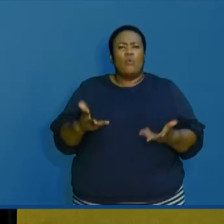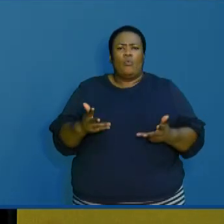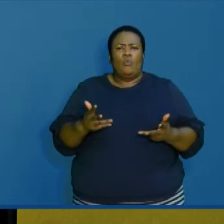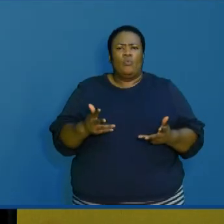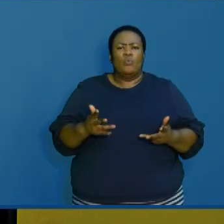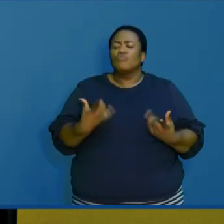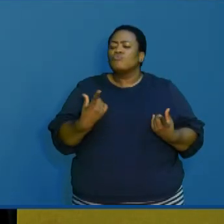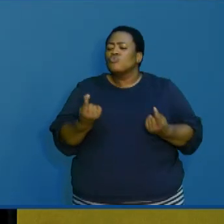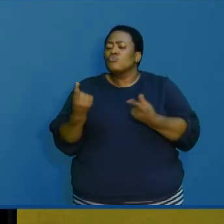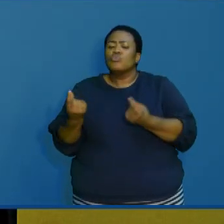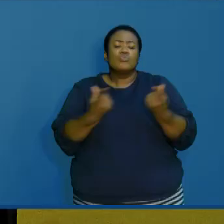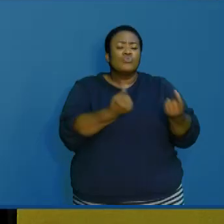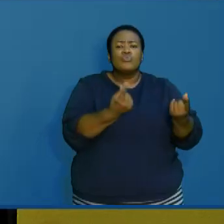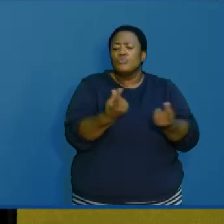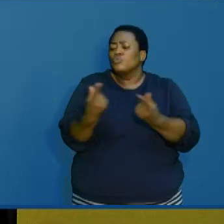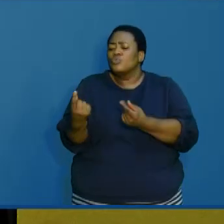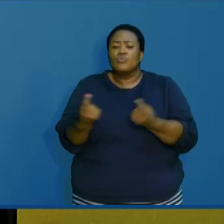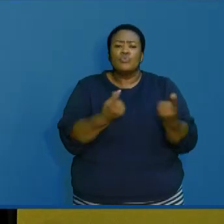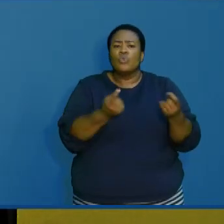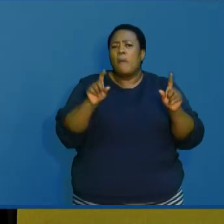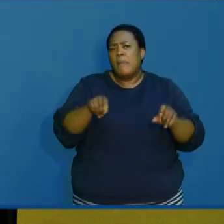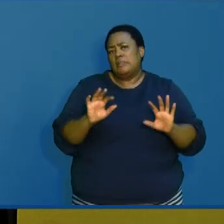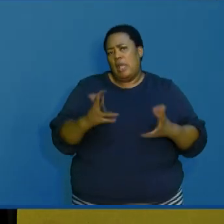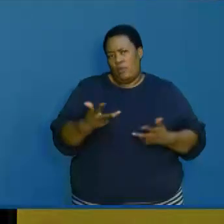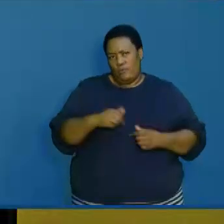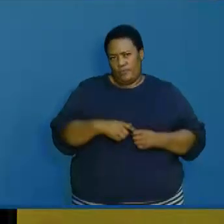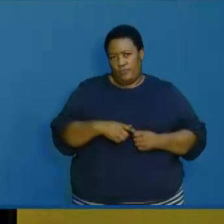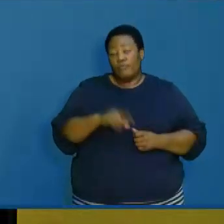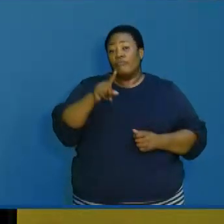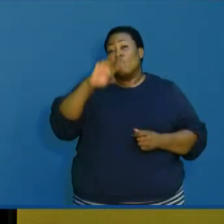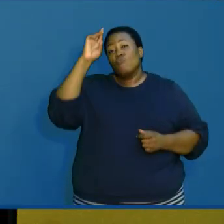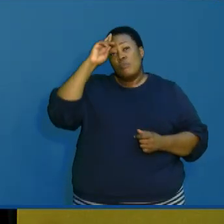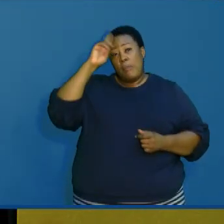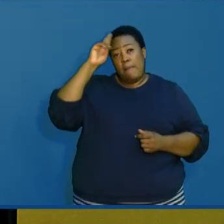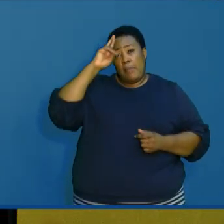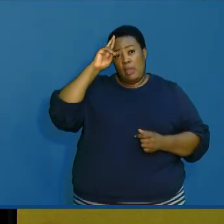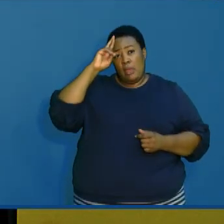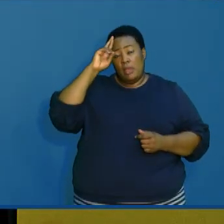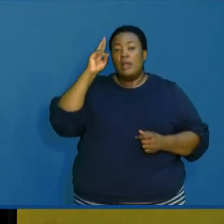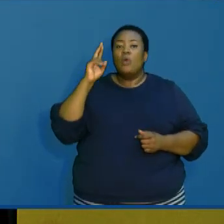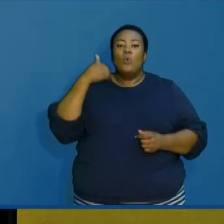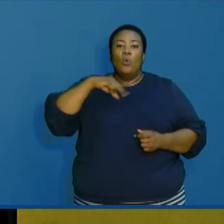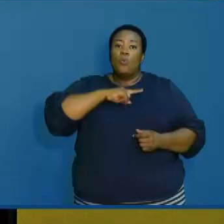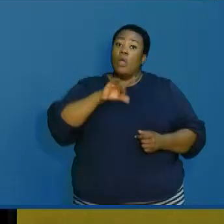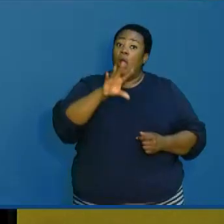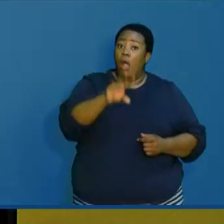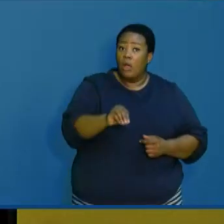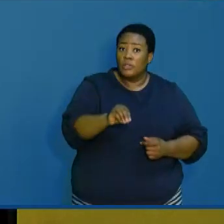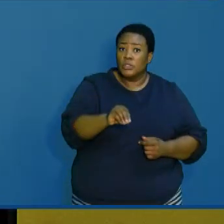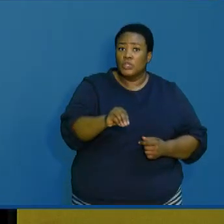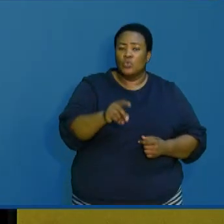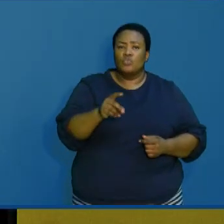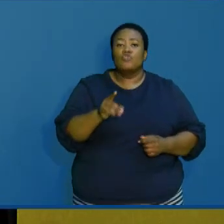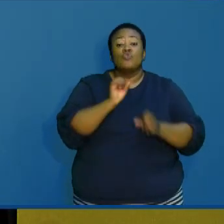characters to do? Now remember, you are not being asked what you would make